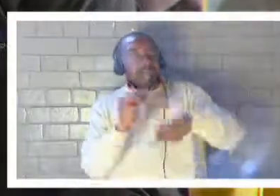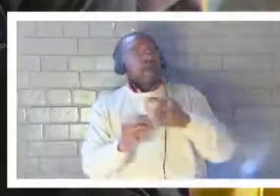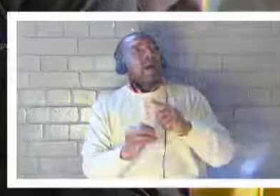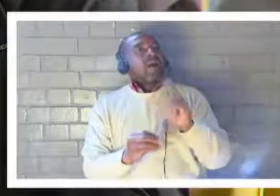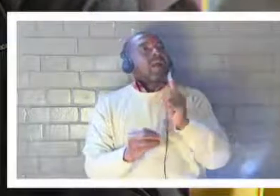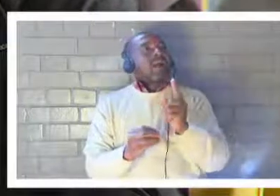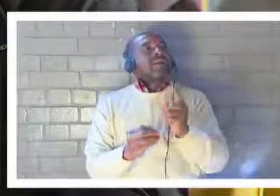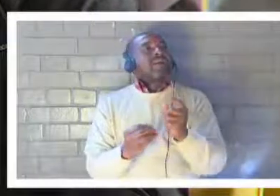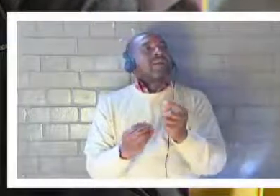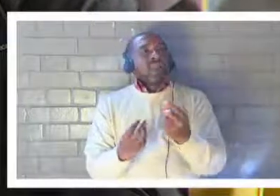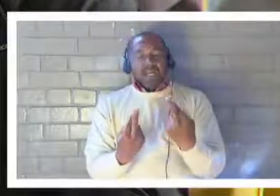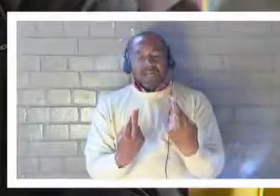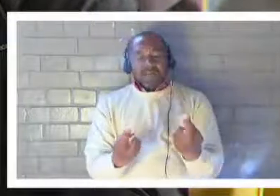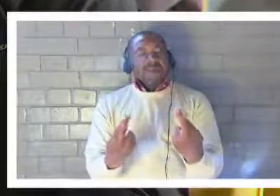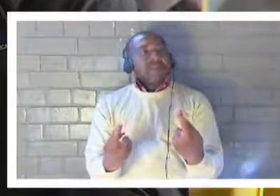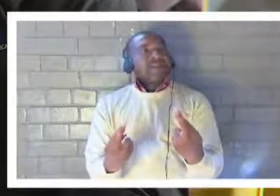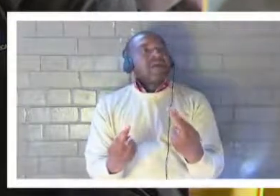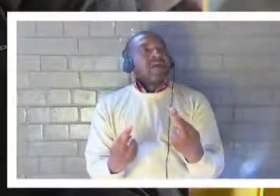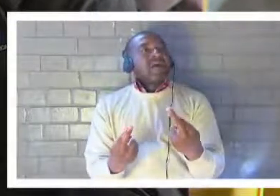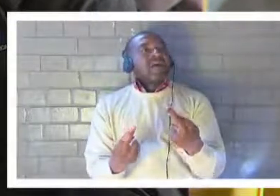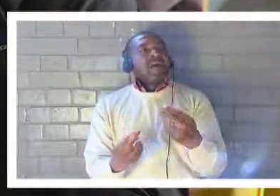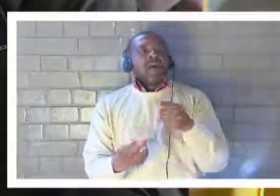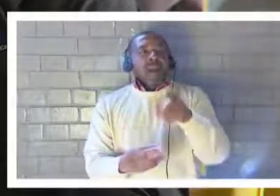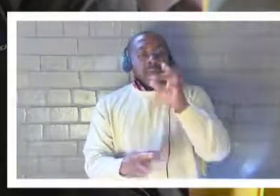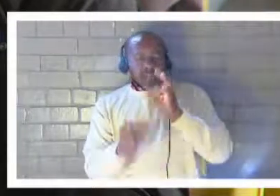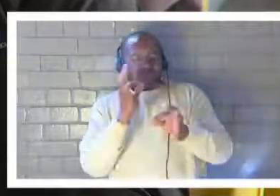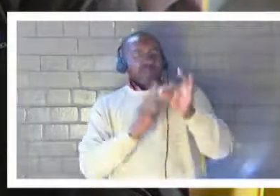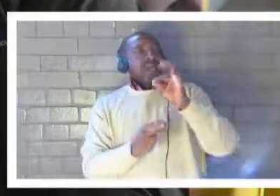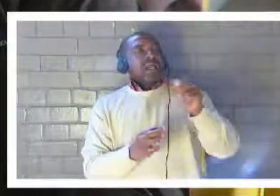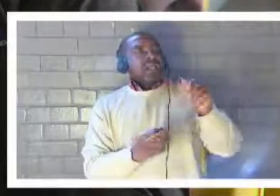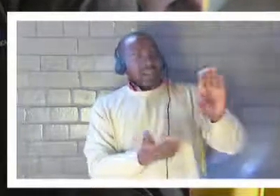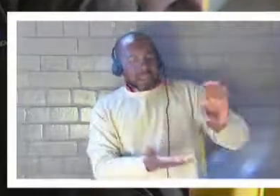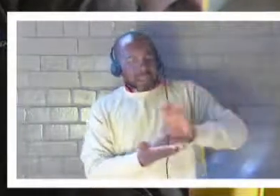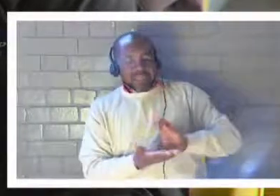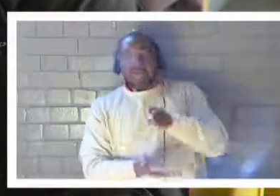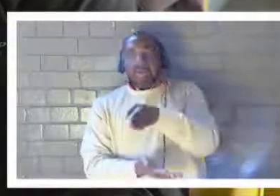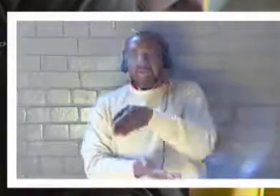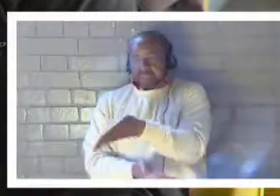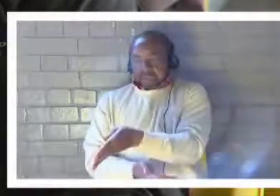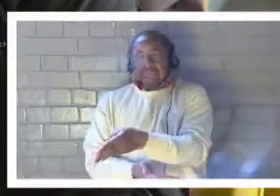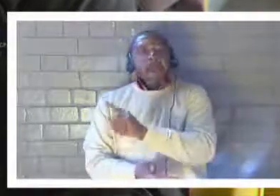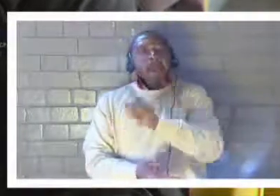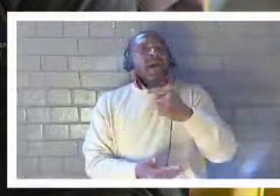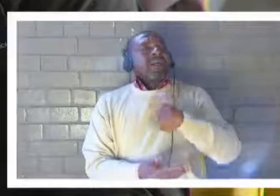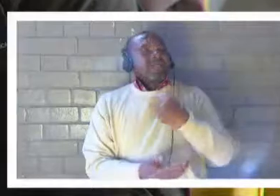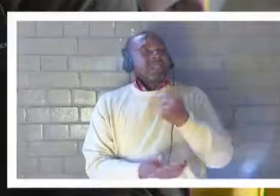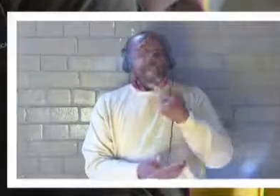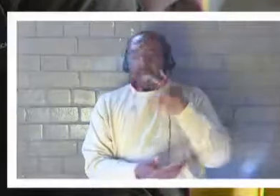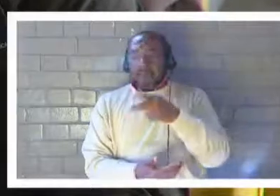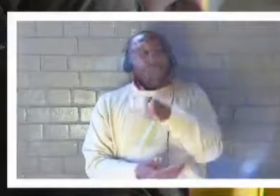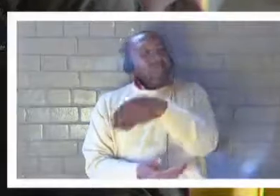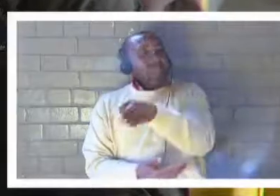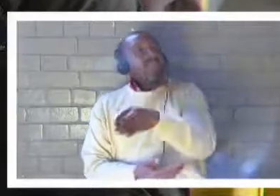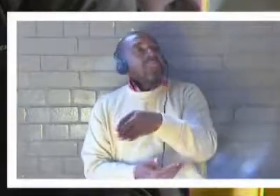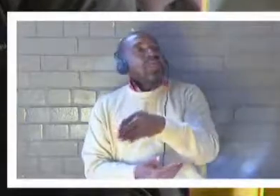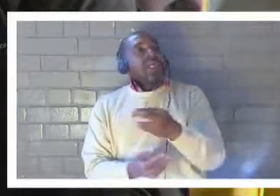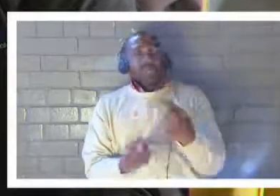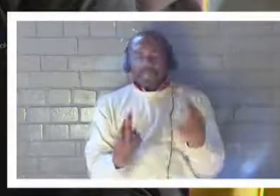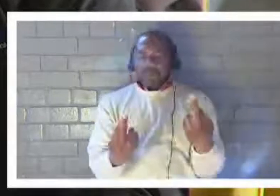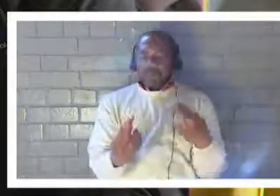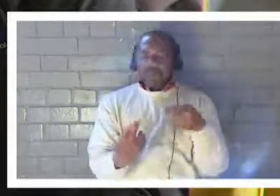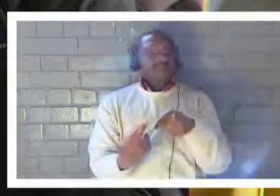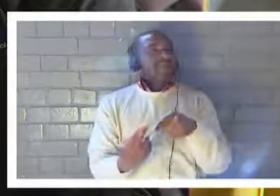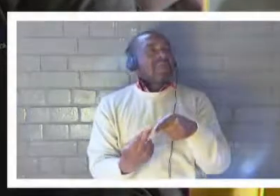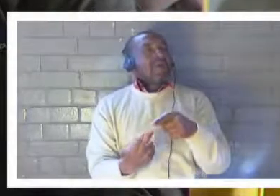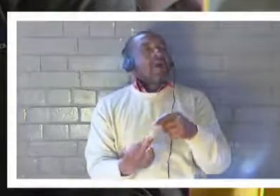budget for maintenance, but you hardly see those materials in the workshops. There is none. You